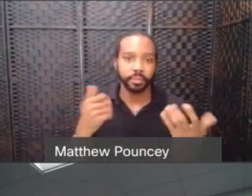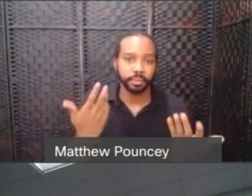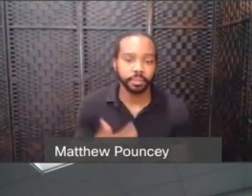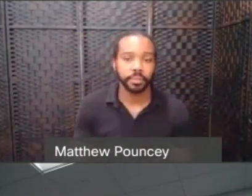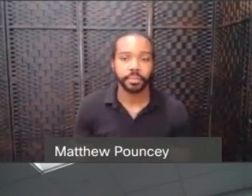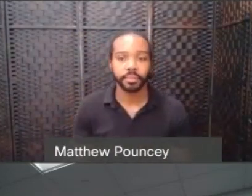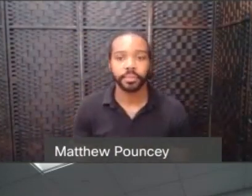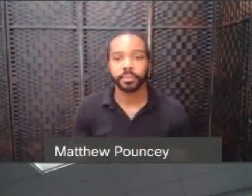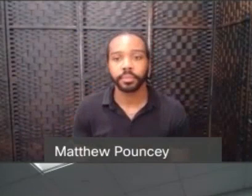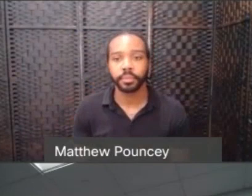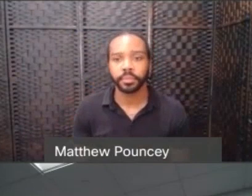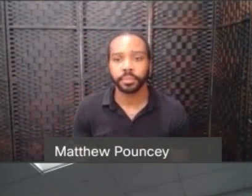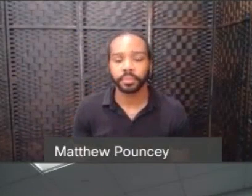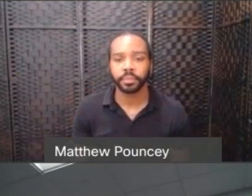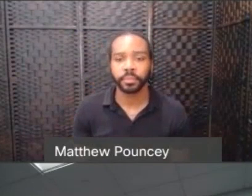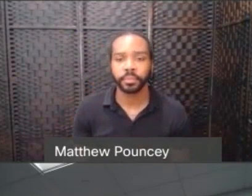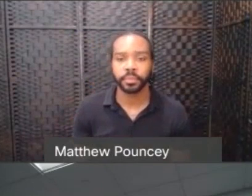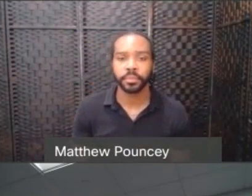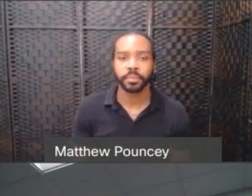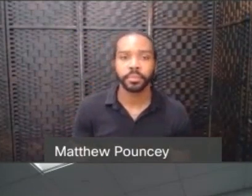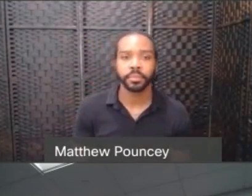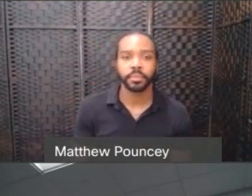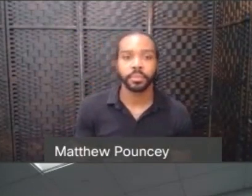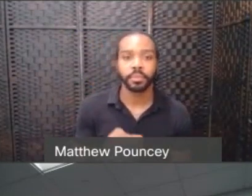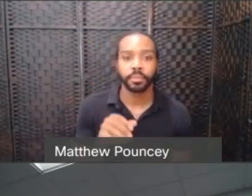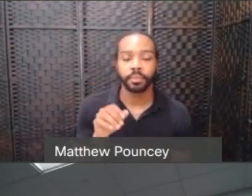We have a comment. DC Health has.